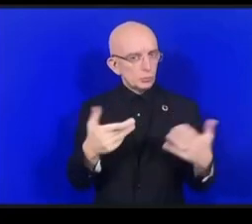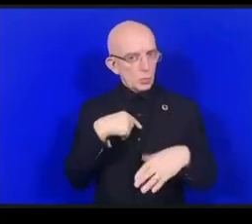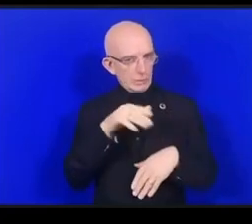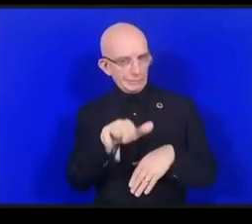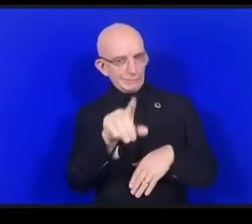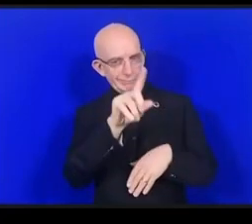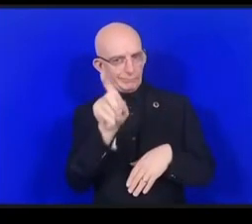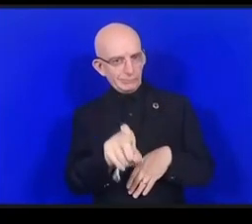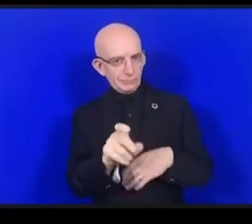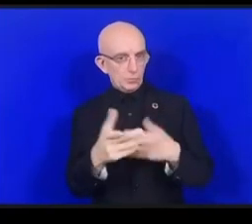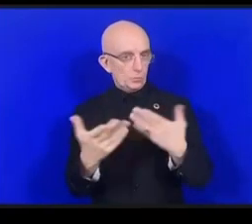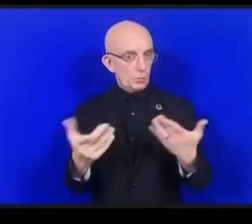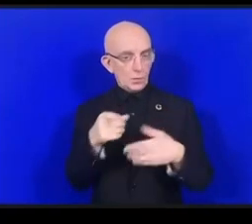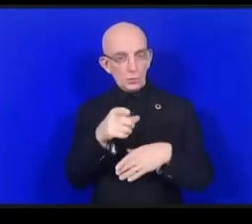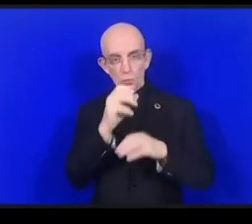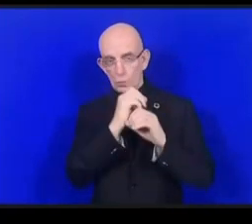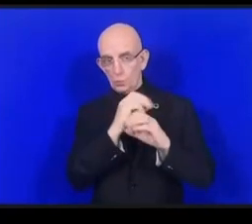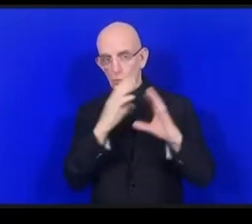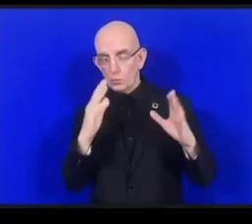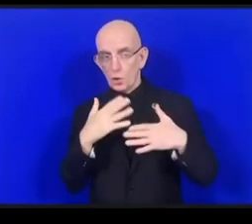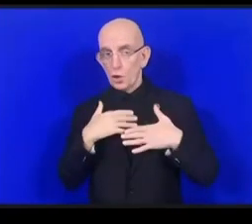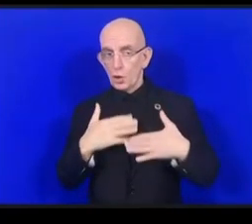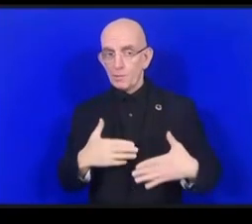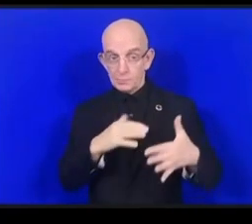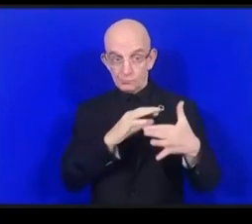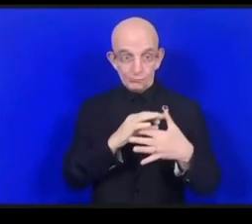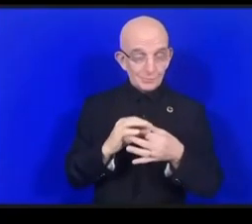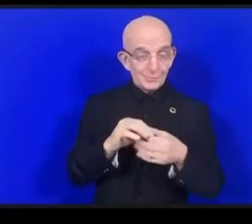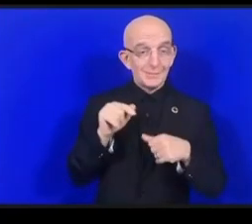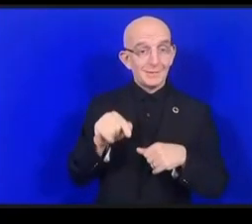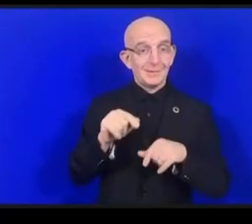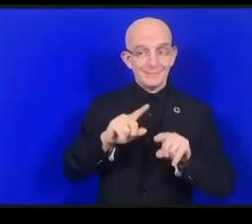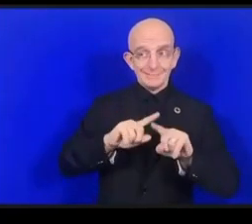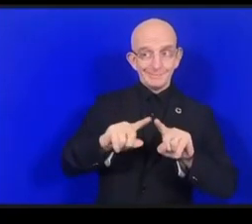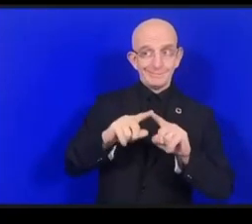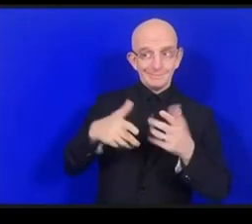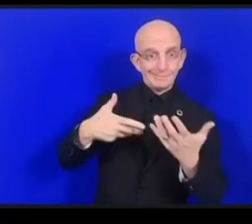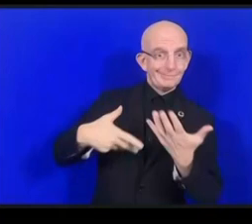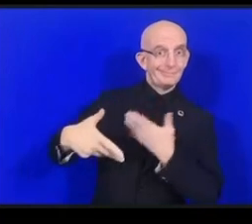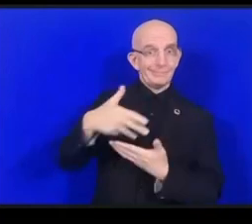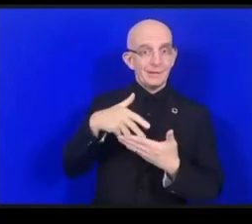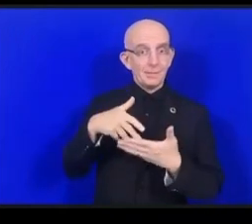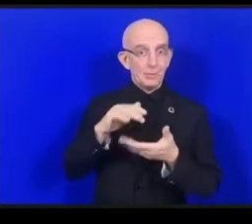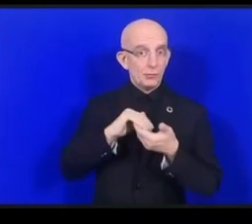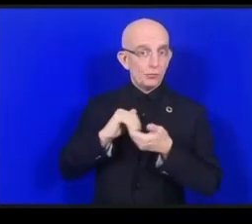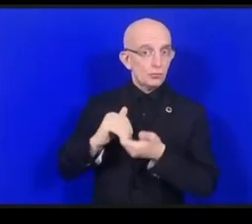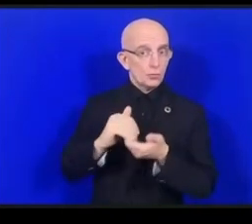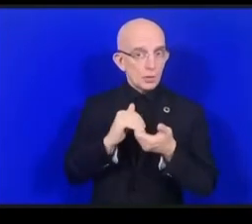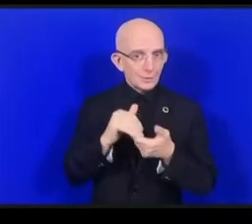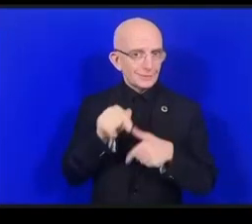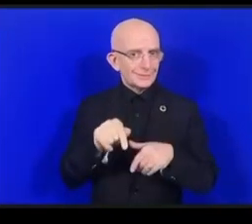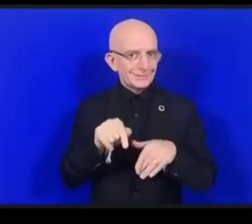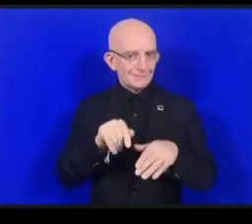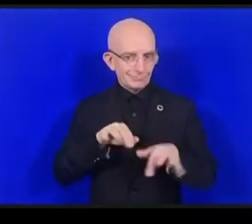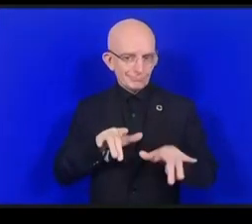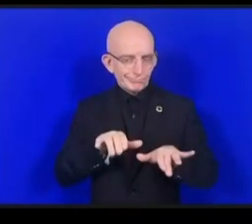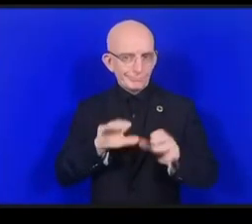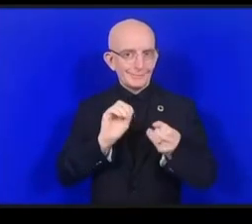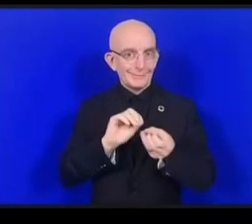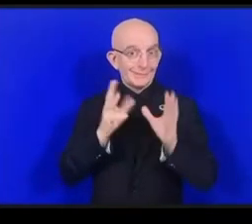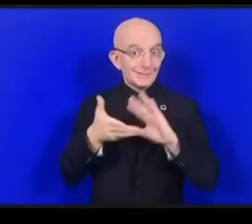a human-centered, open and inclusive internet? And how does this play out to fast-tracking the